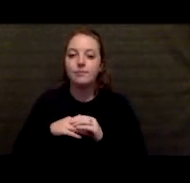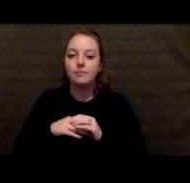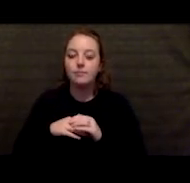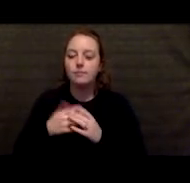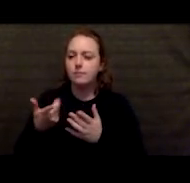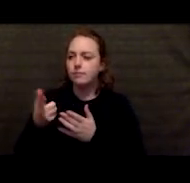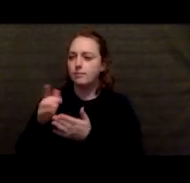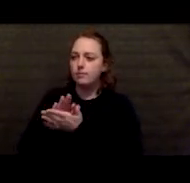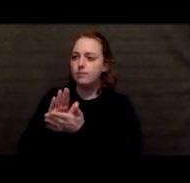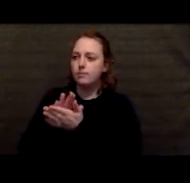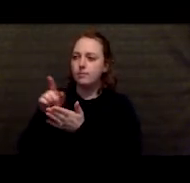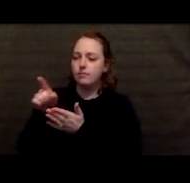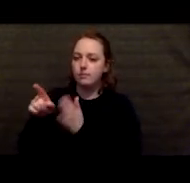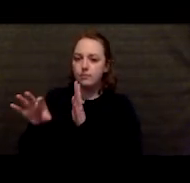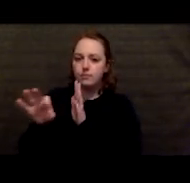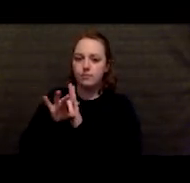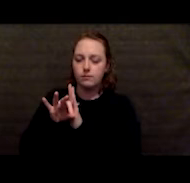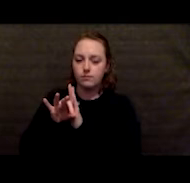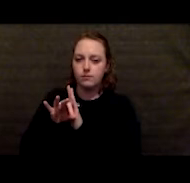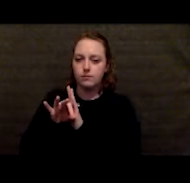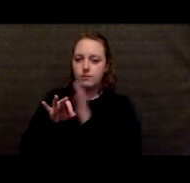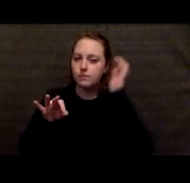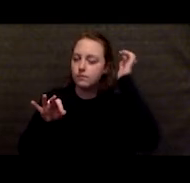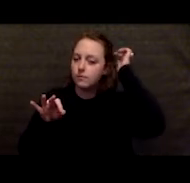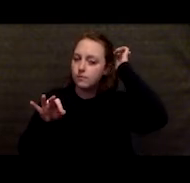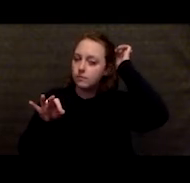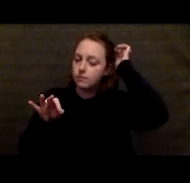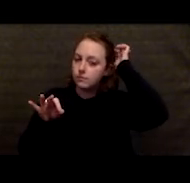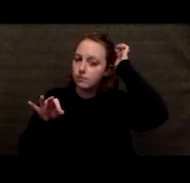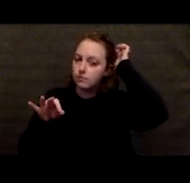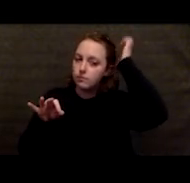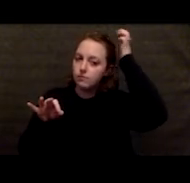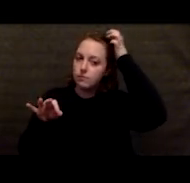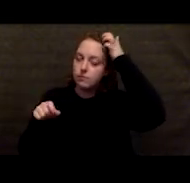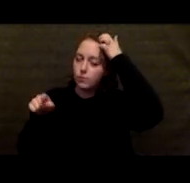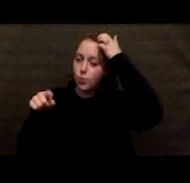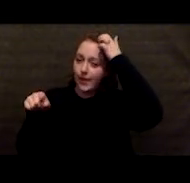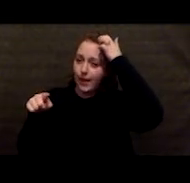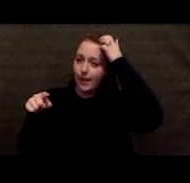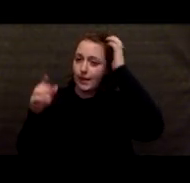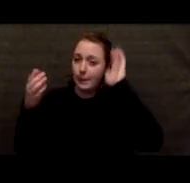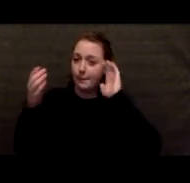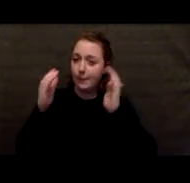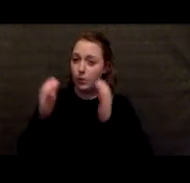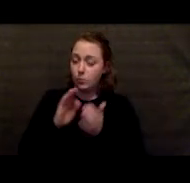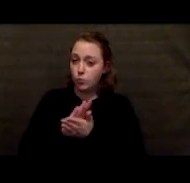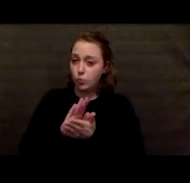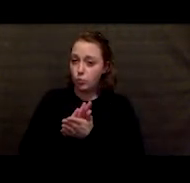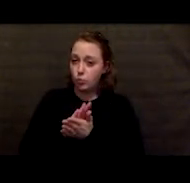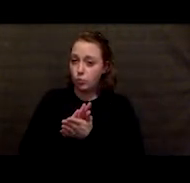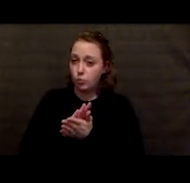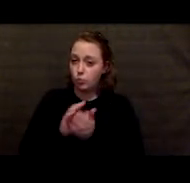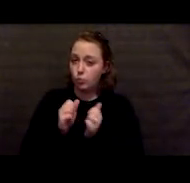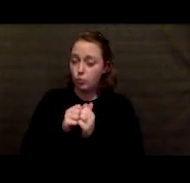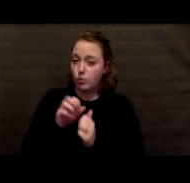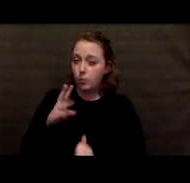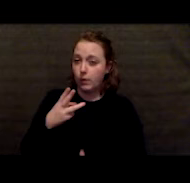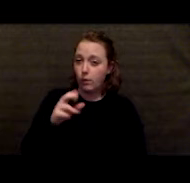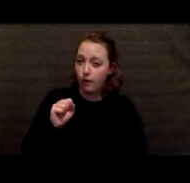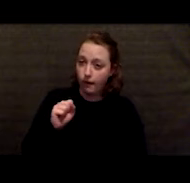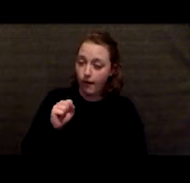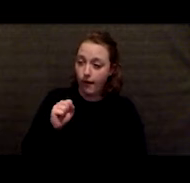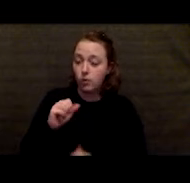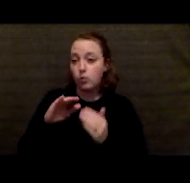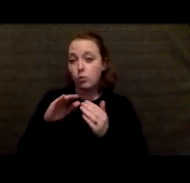chose, were they peer schools? Do they kind of equal out to what Waco High is, or the city of Waco